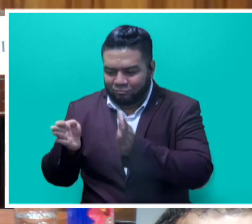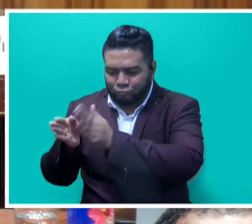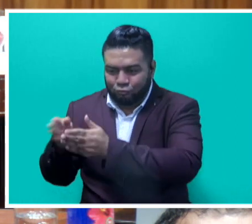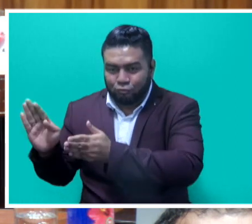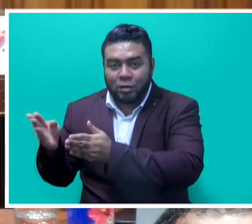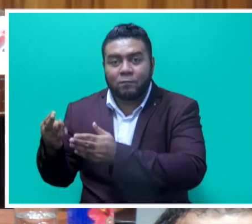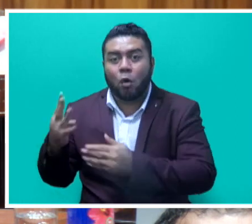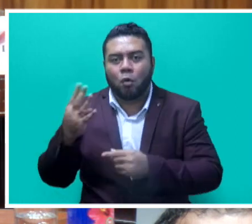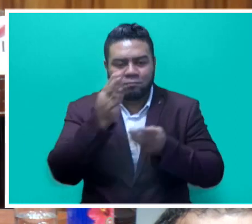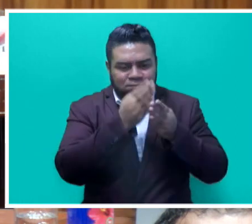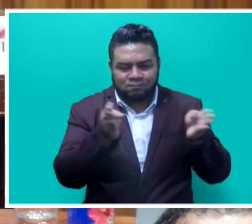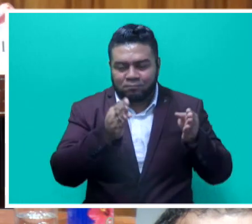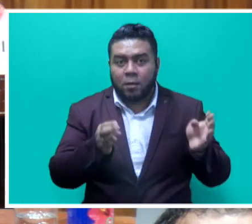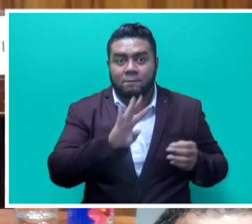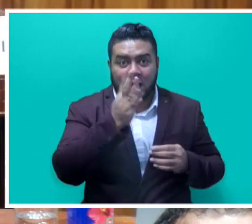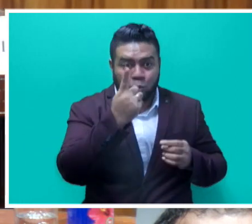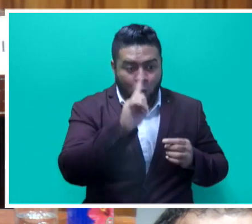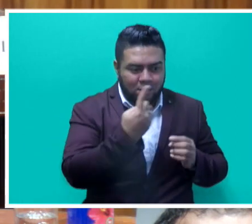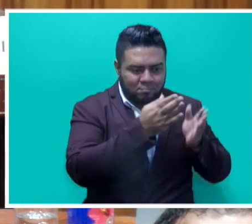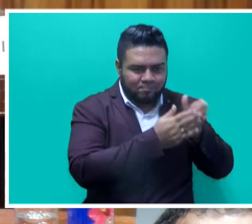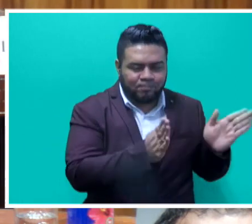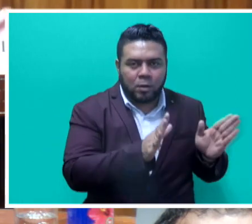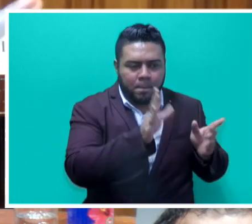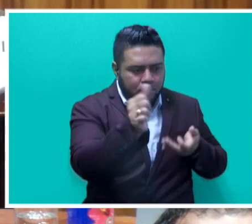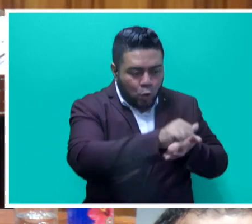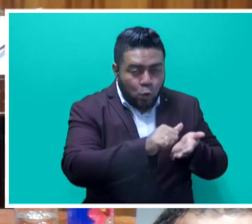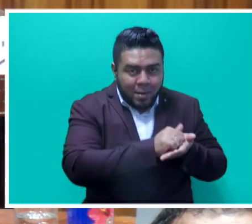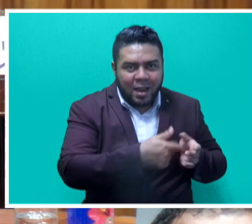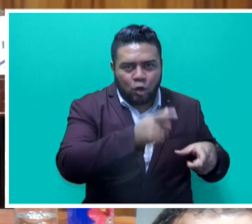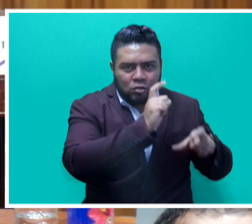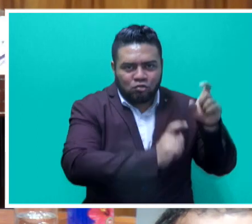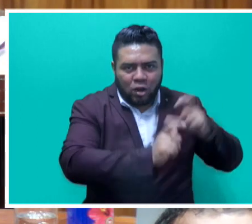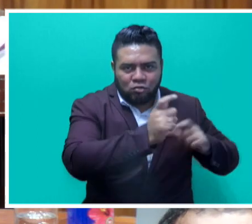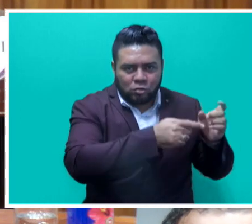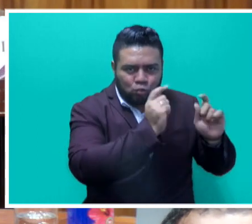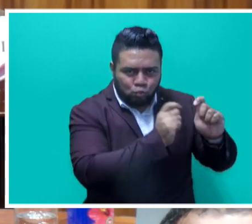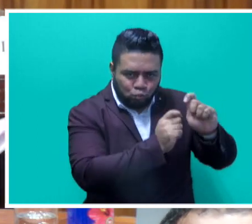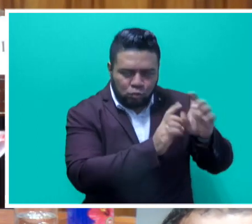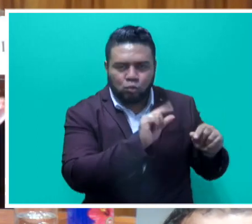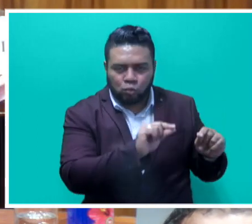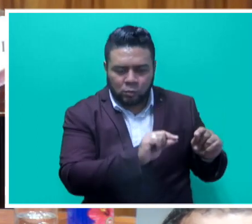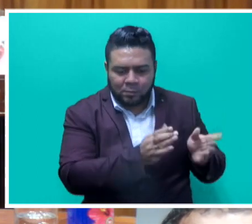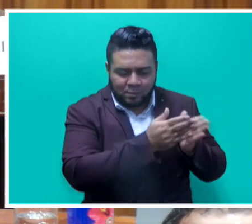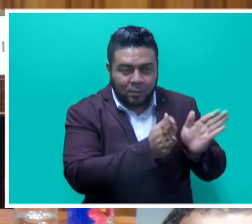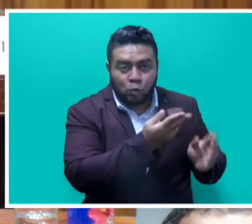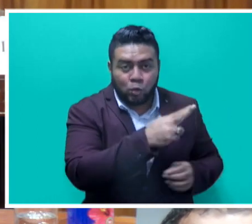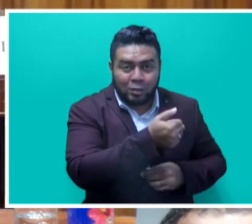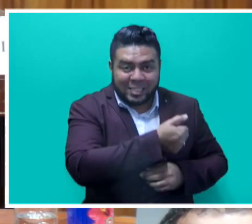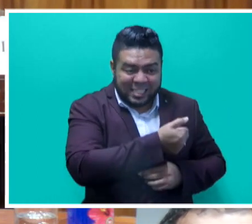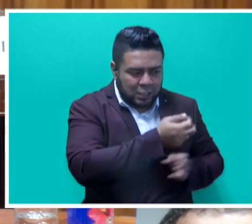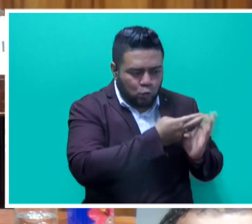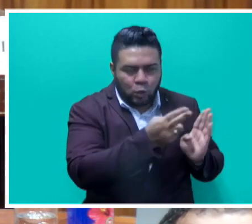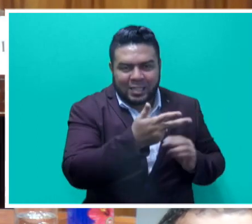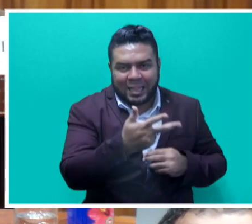number 1, which includes procurement and construction, that has been completed between 2016 and